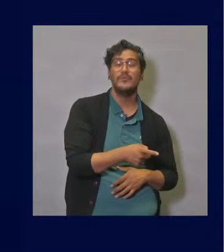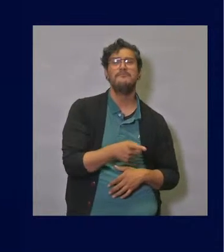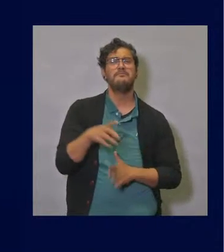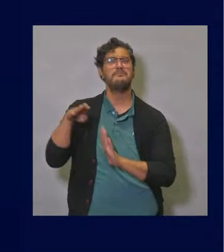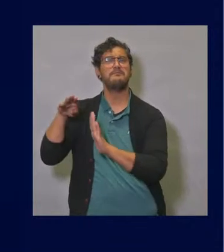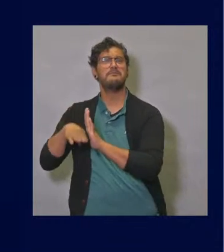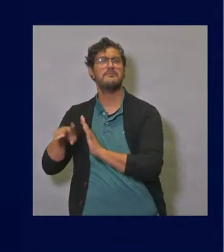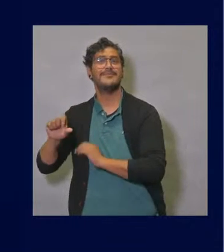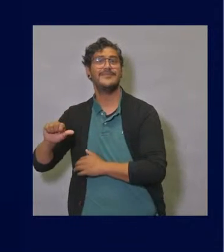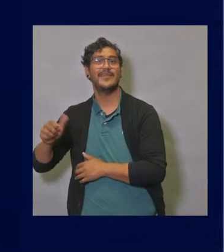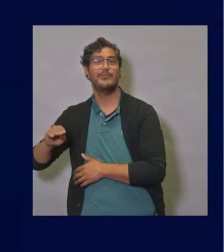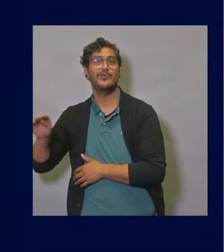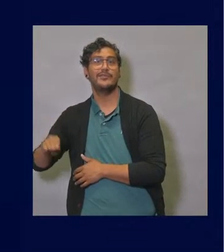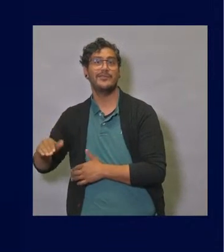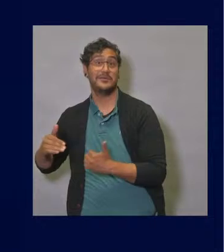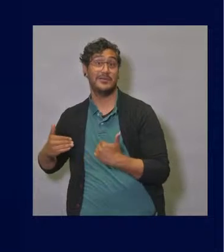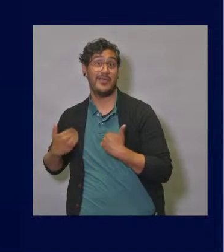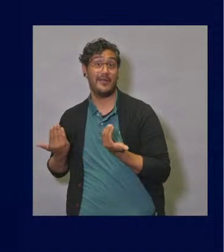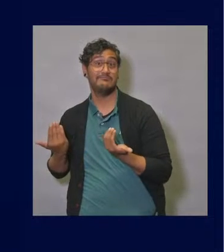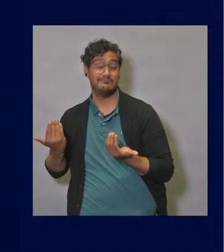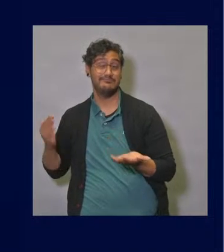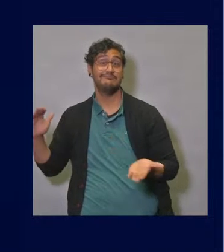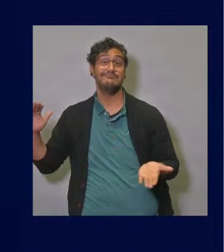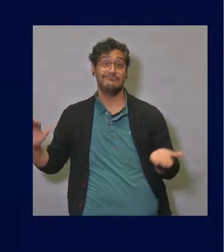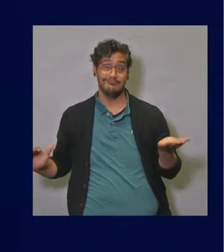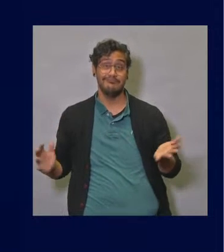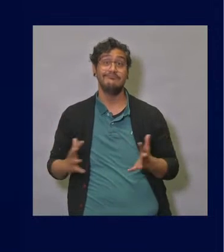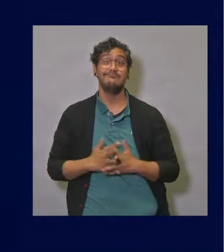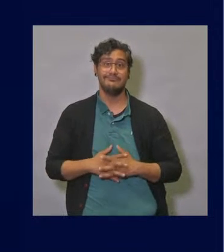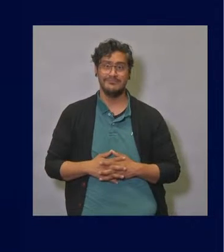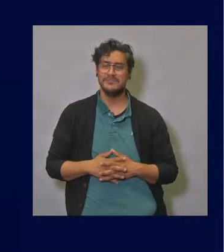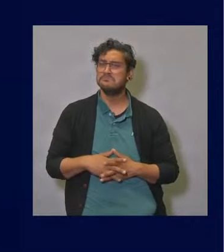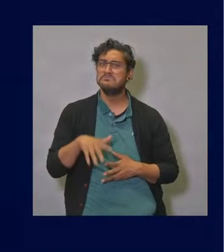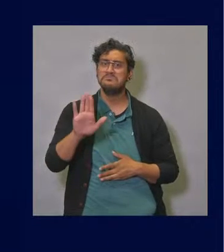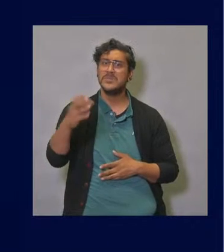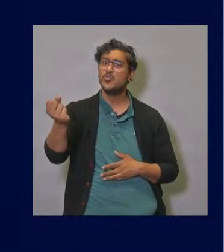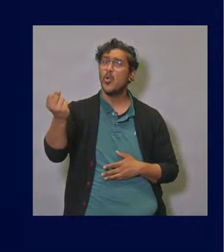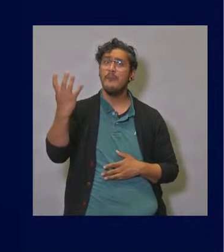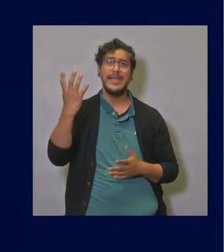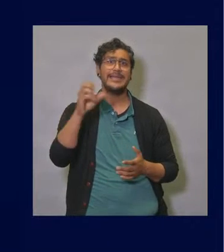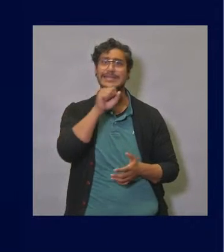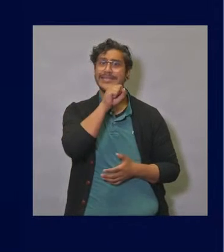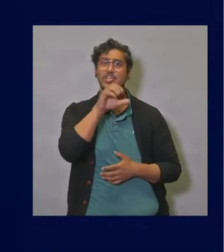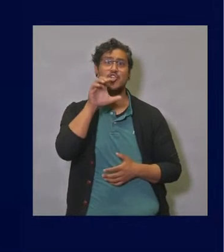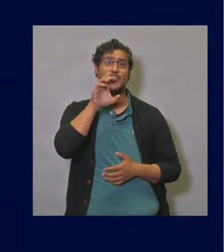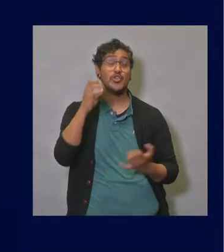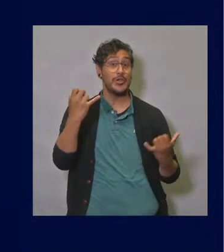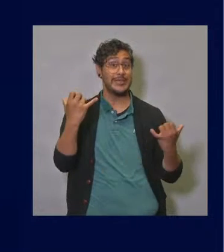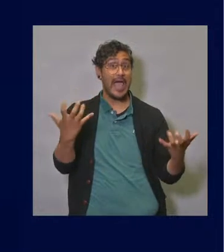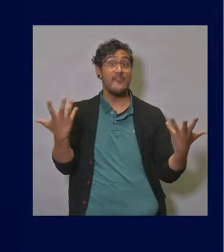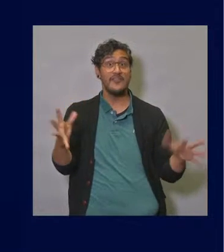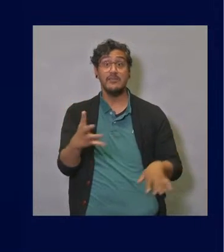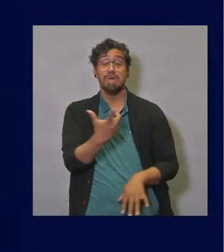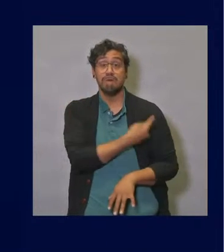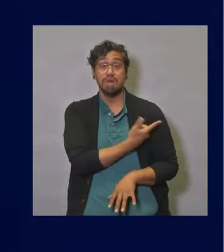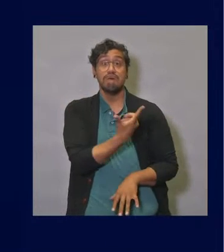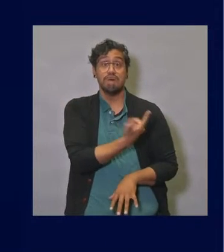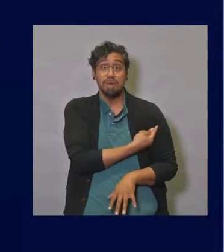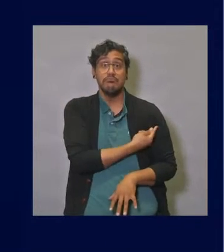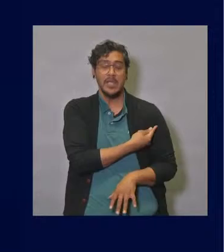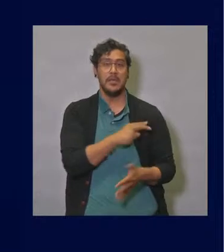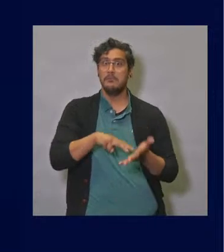by 10% in younger adults. So with so many seniors now vaccinated, we're seeing fewer infected seniors